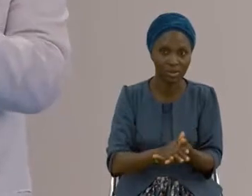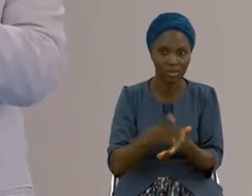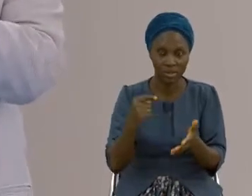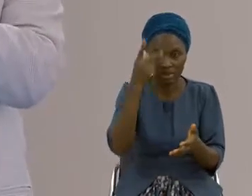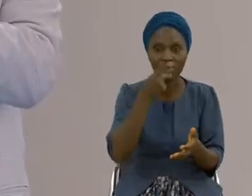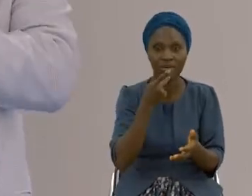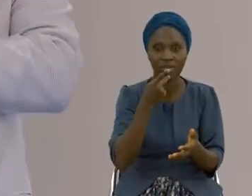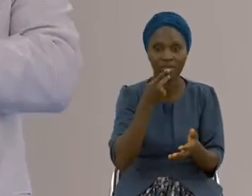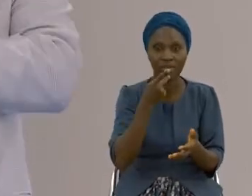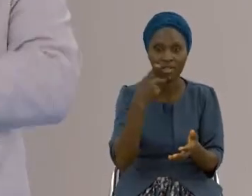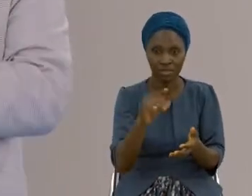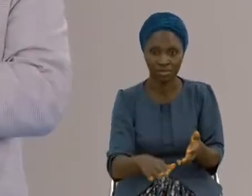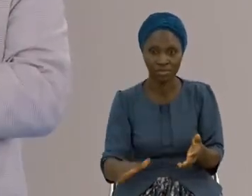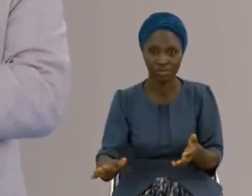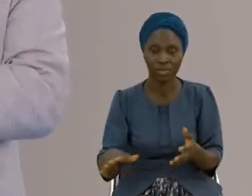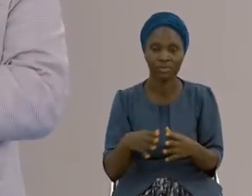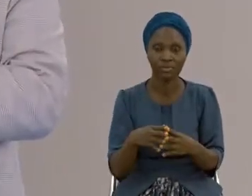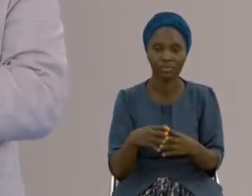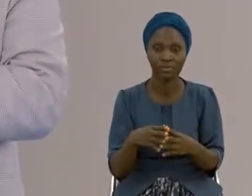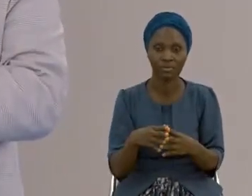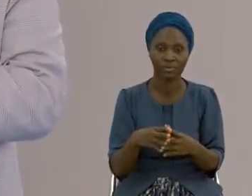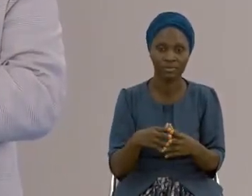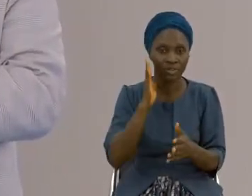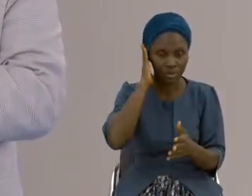manifest sanctification